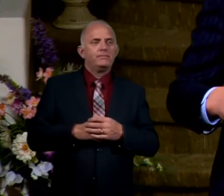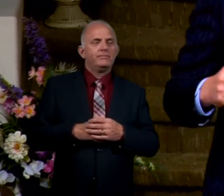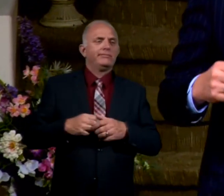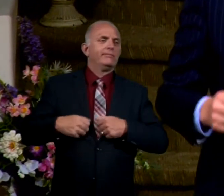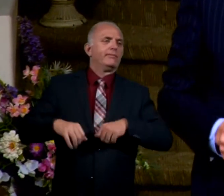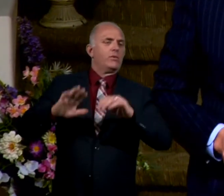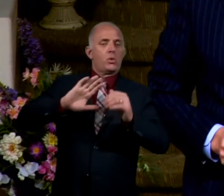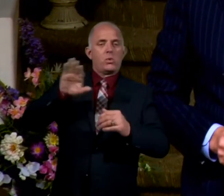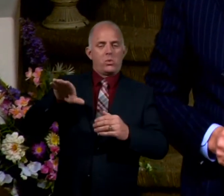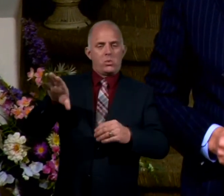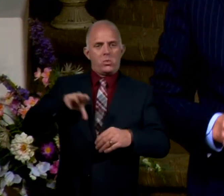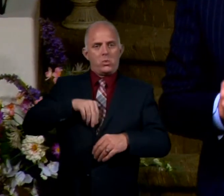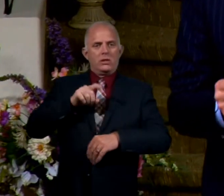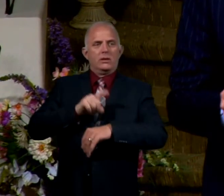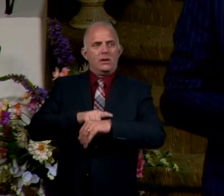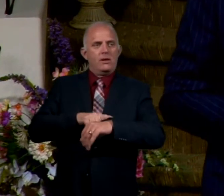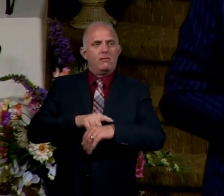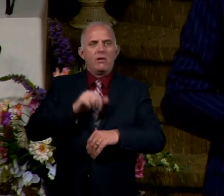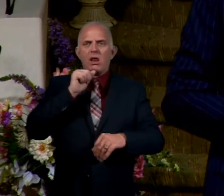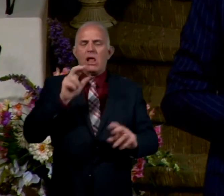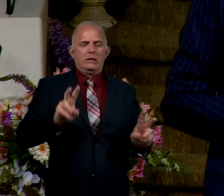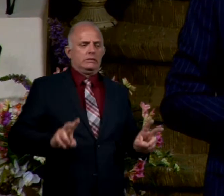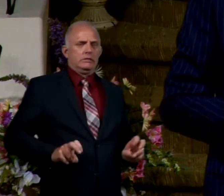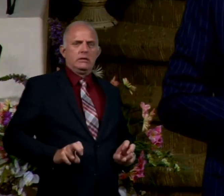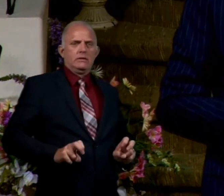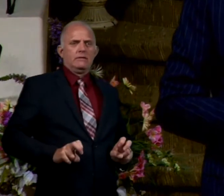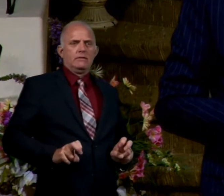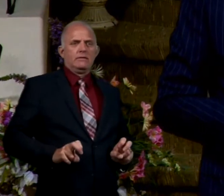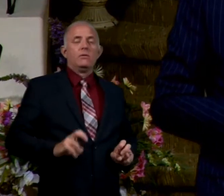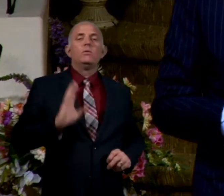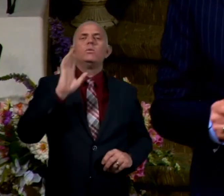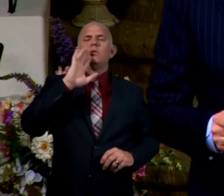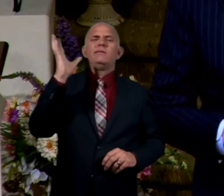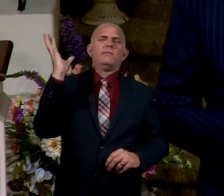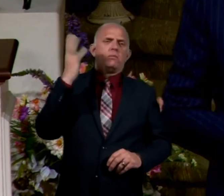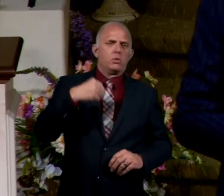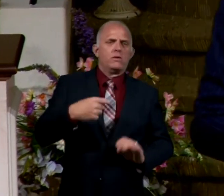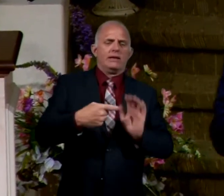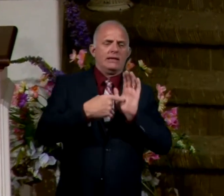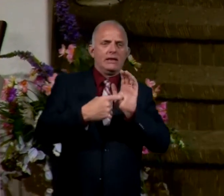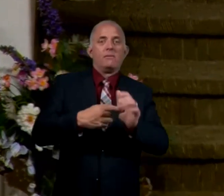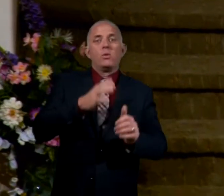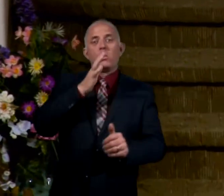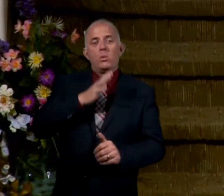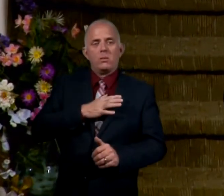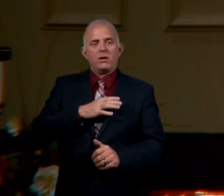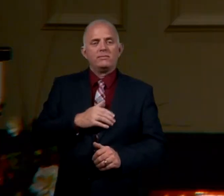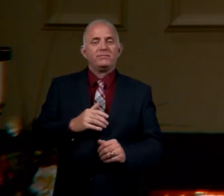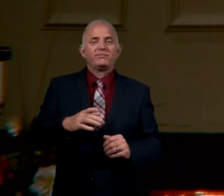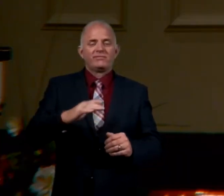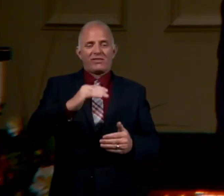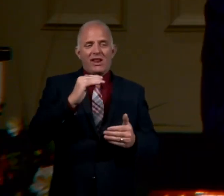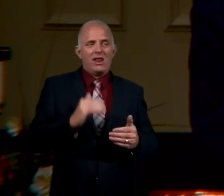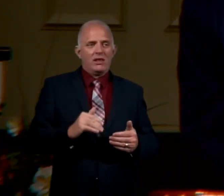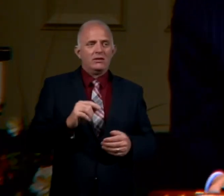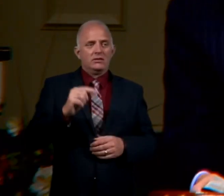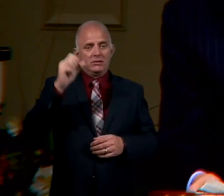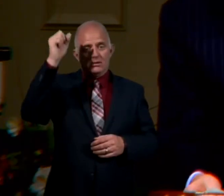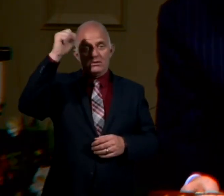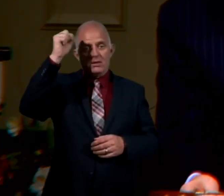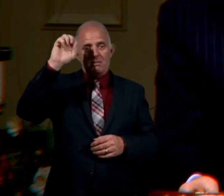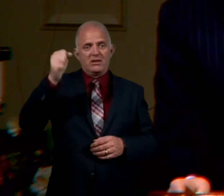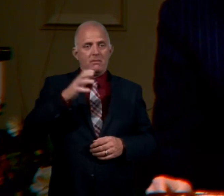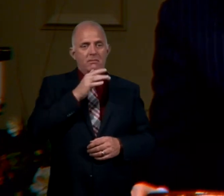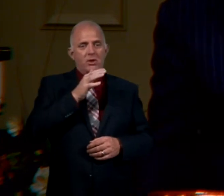effort and energy. She's selfless. It's a beautiful example of a lady. Let's continue on to see what Solomon's mother